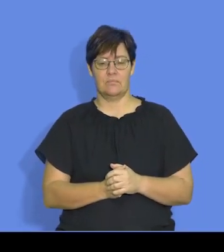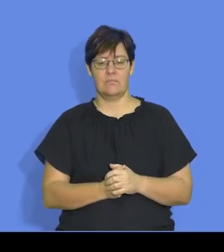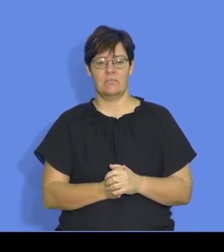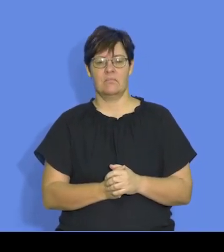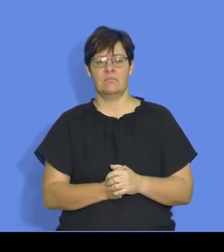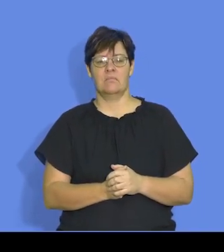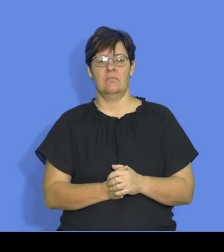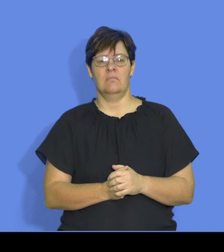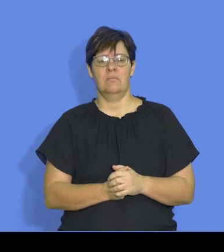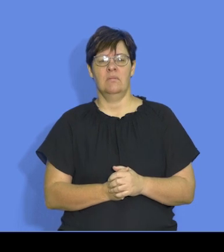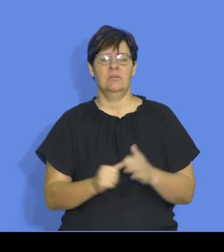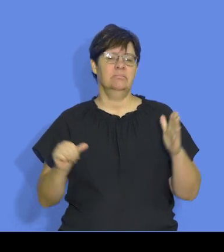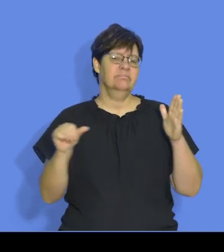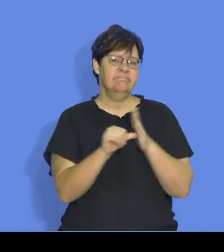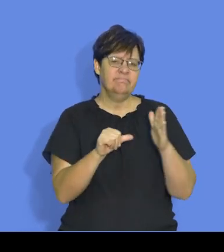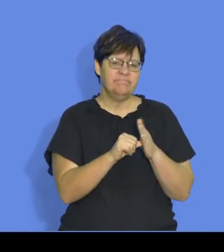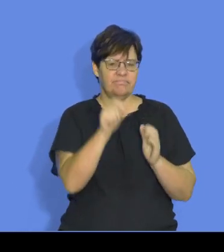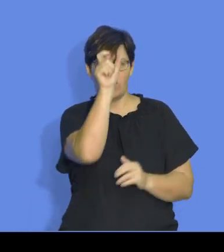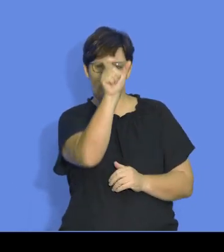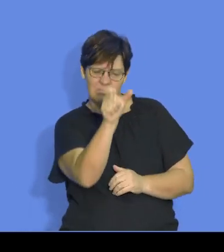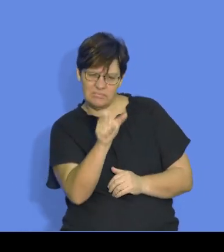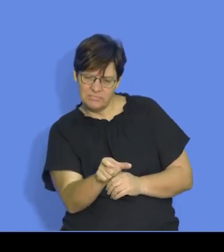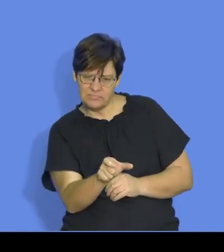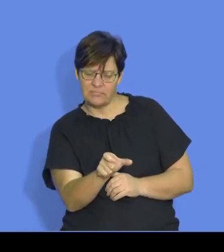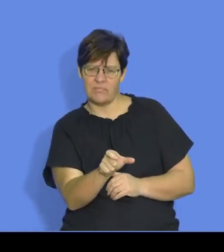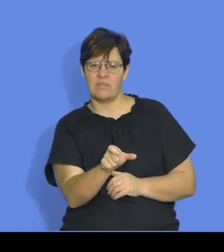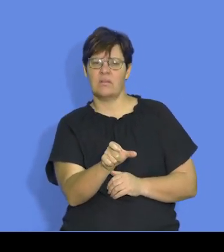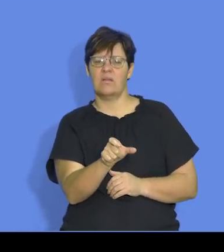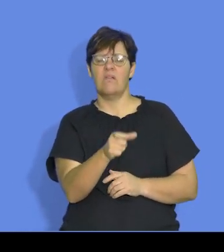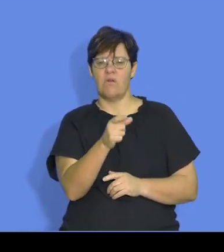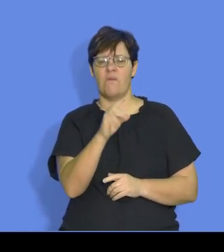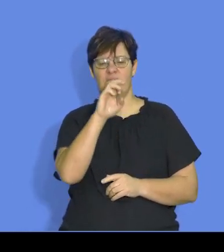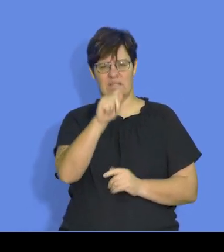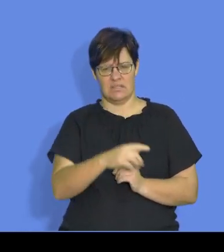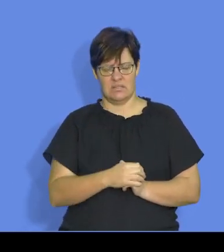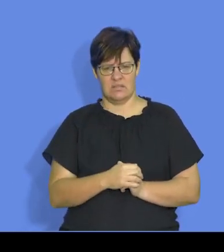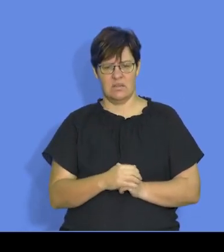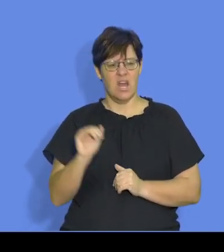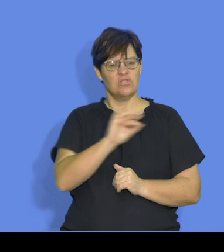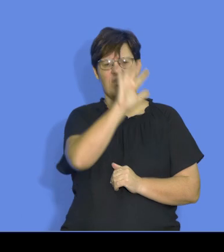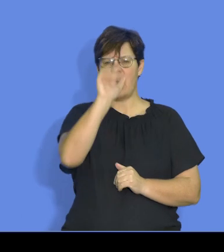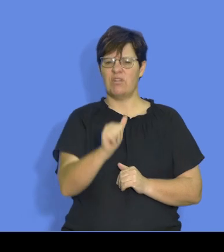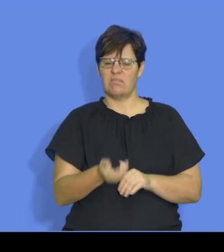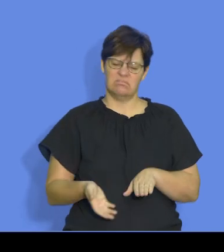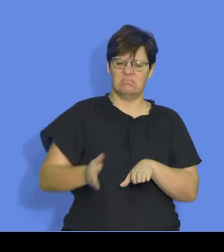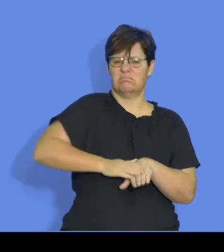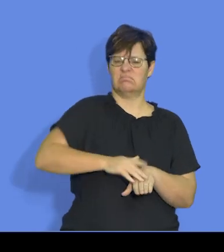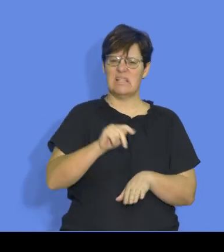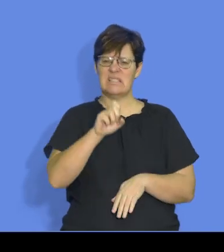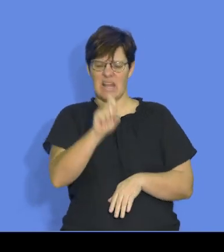What are the key concepts that you need to know? The question is, why does the South African government levy